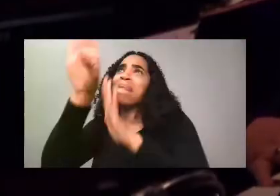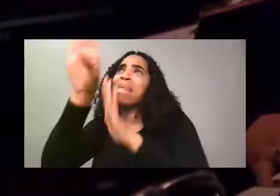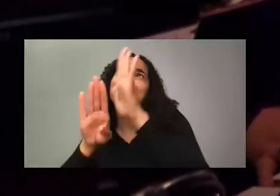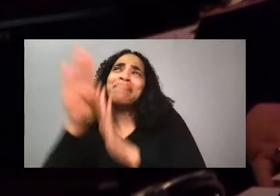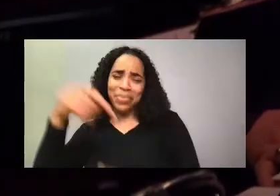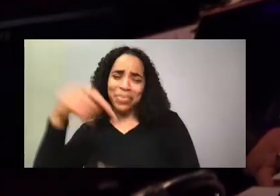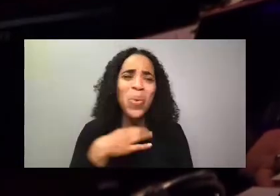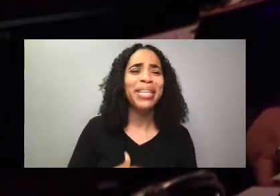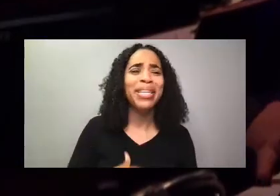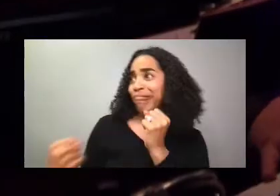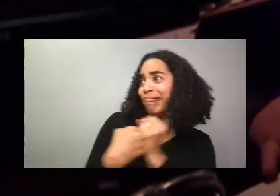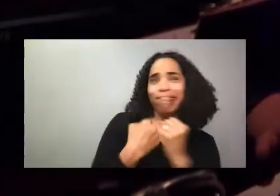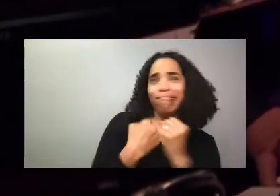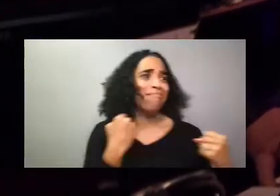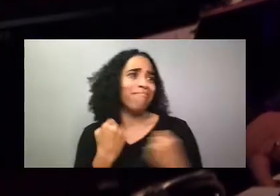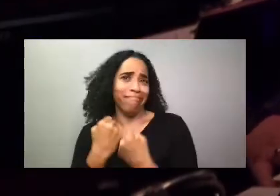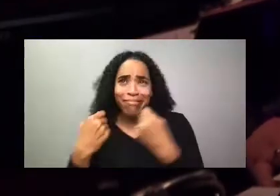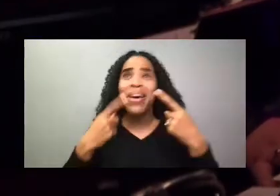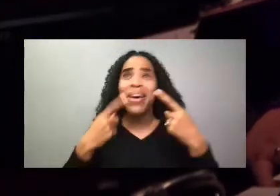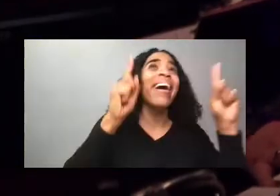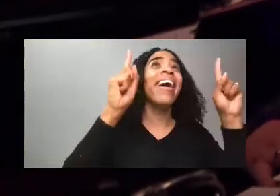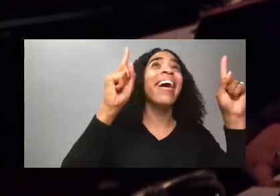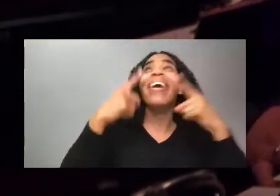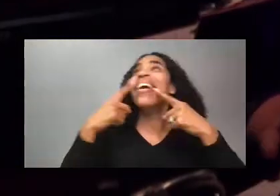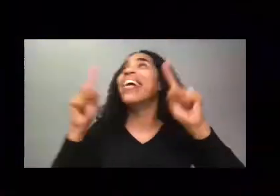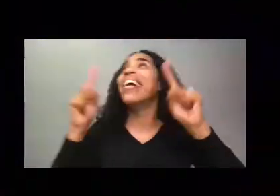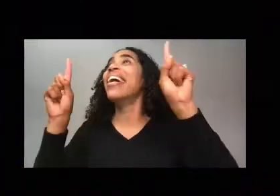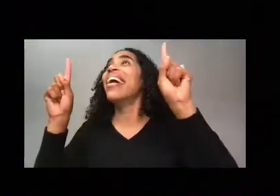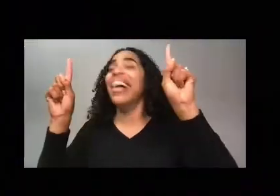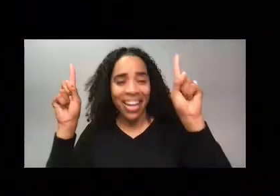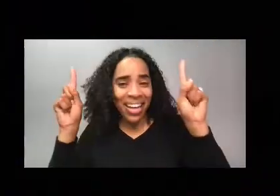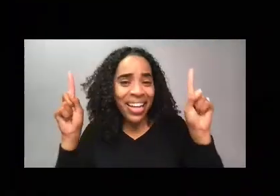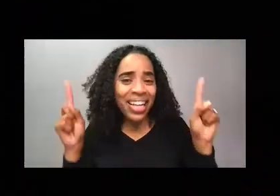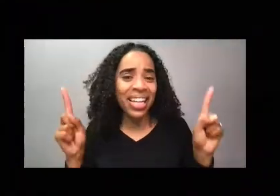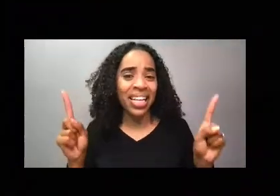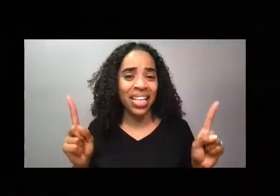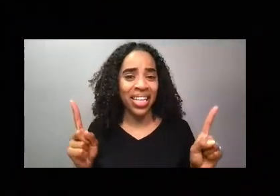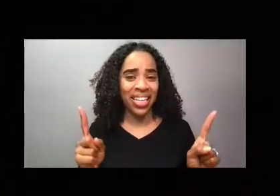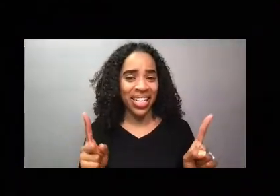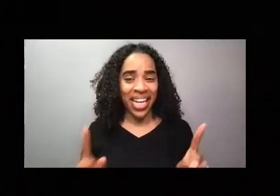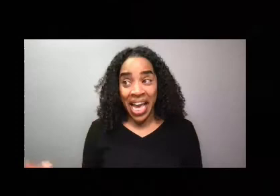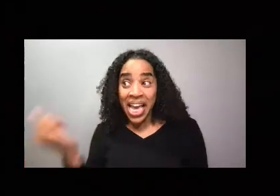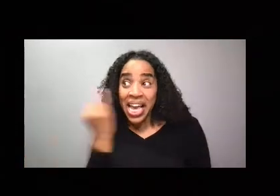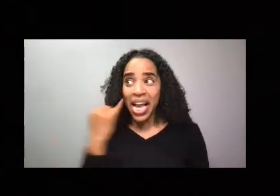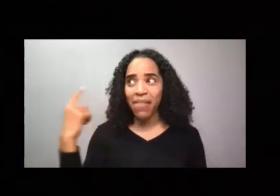gone places with leeway to go.